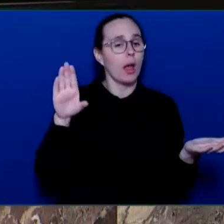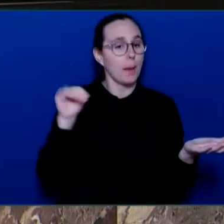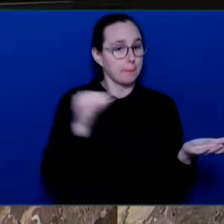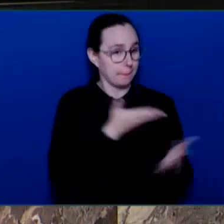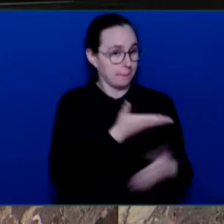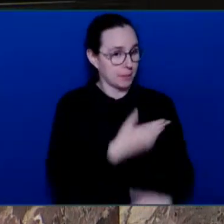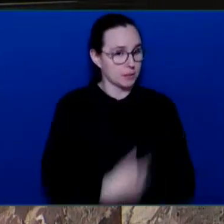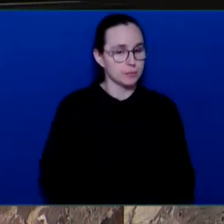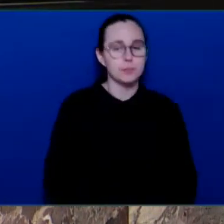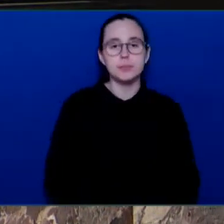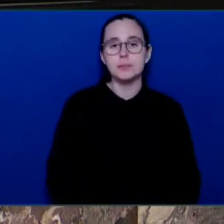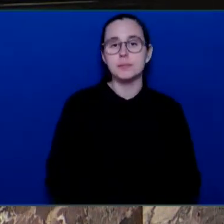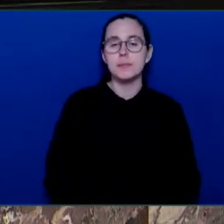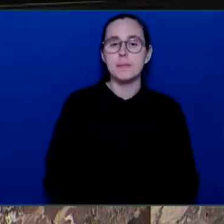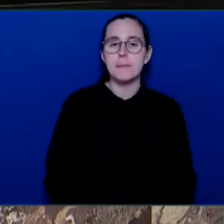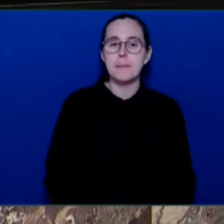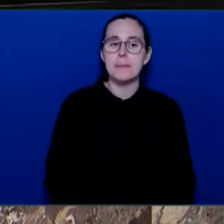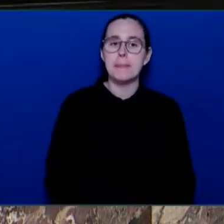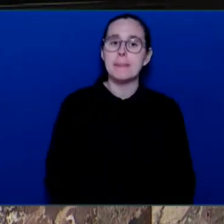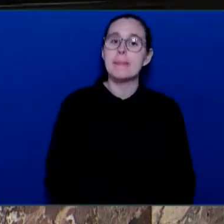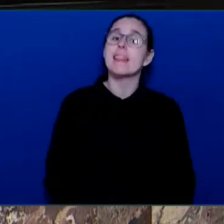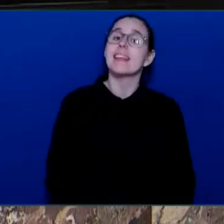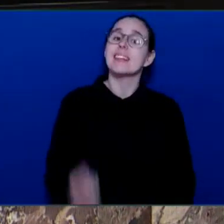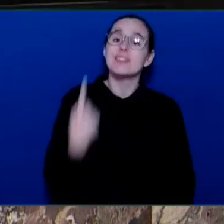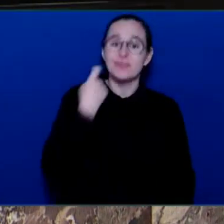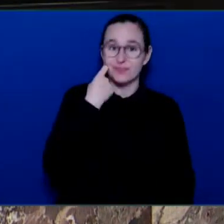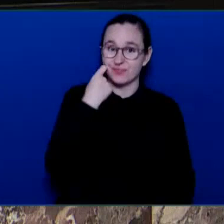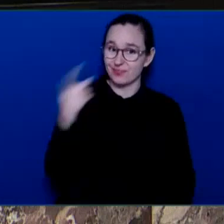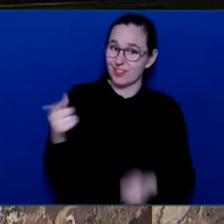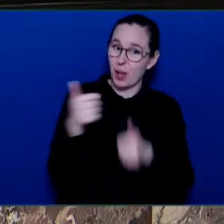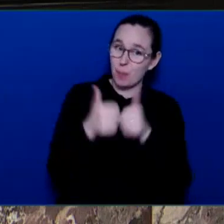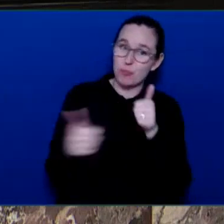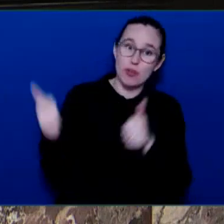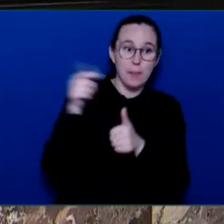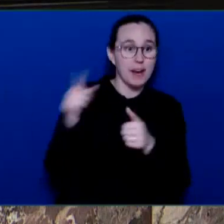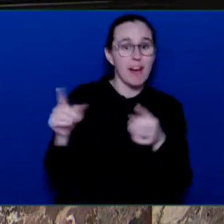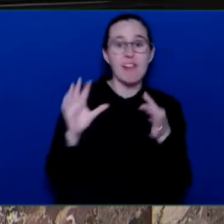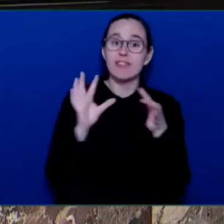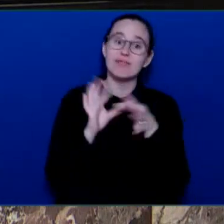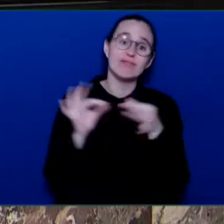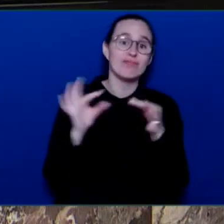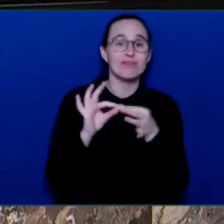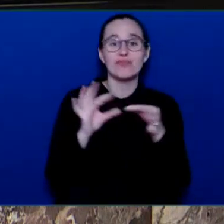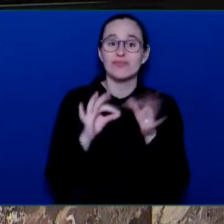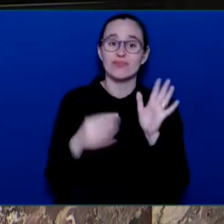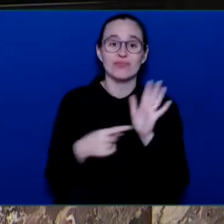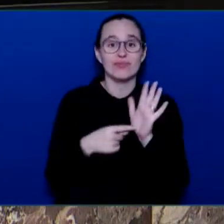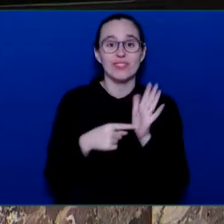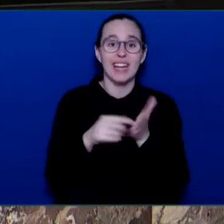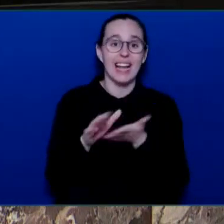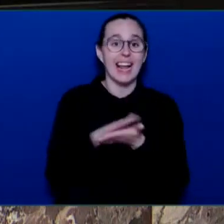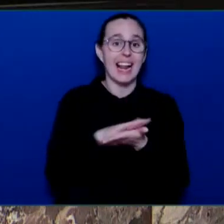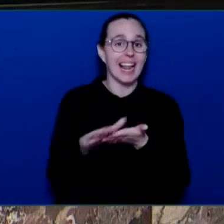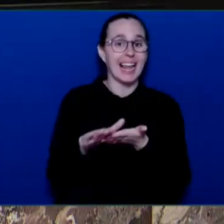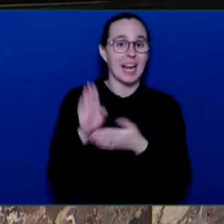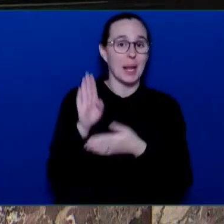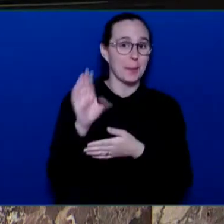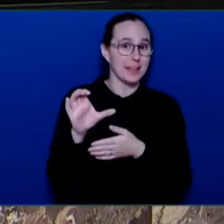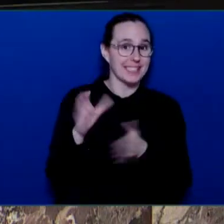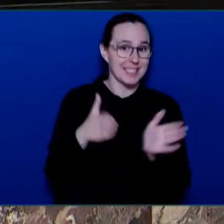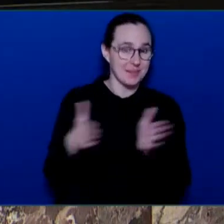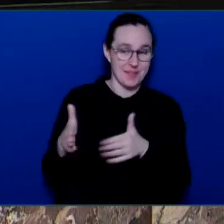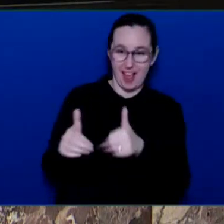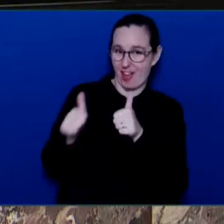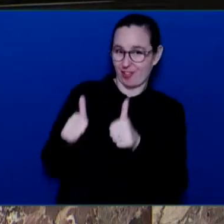the Clean BC plan and pointing out that 2022 was a record year for exports in British Columbia. The party